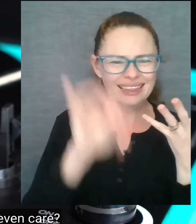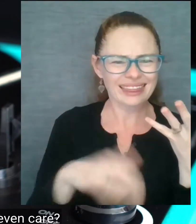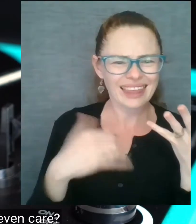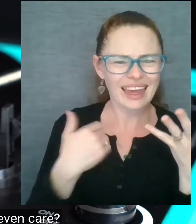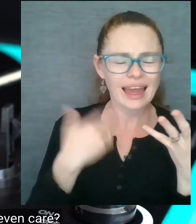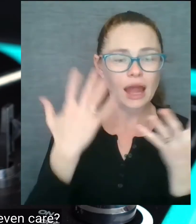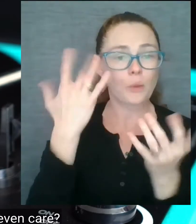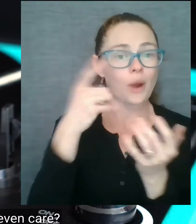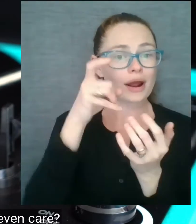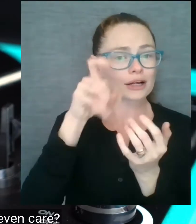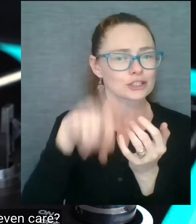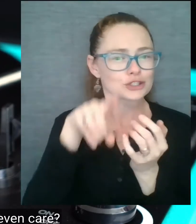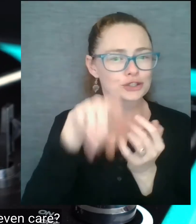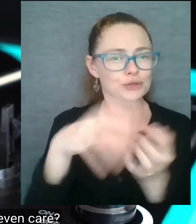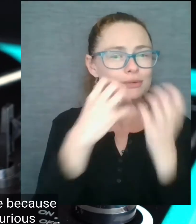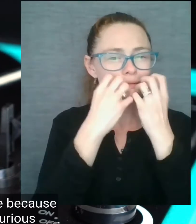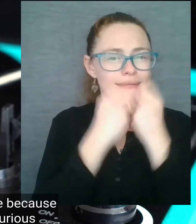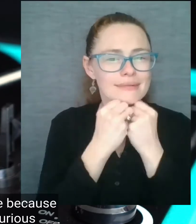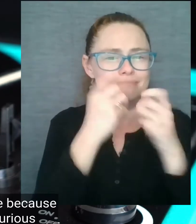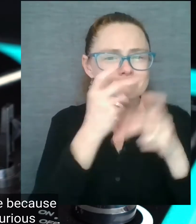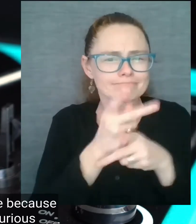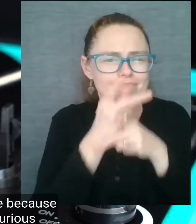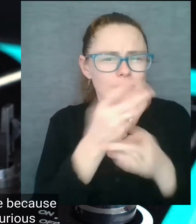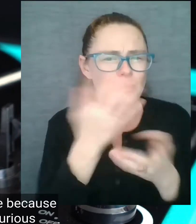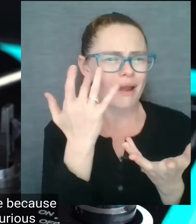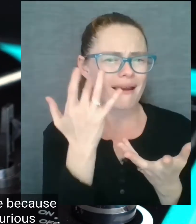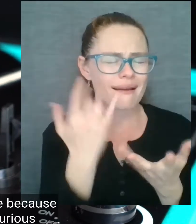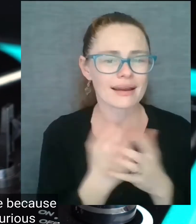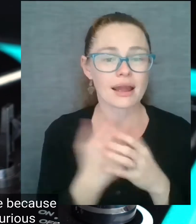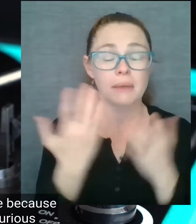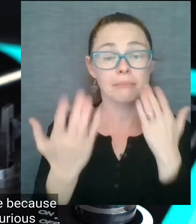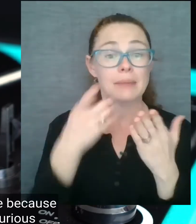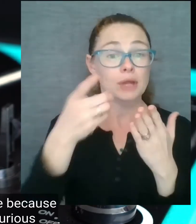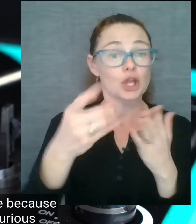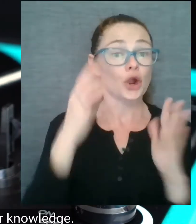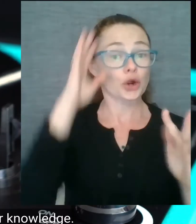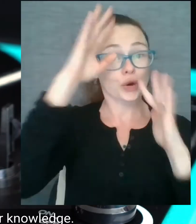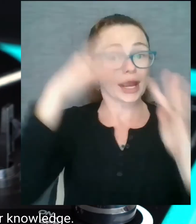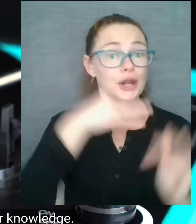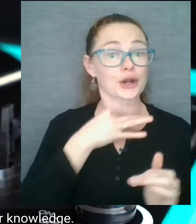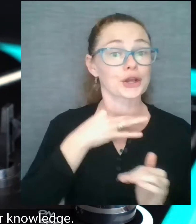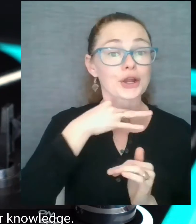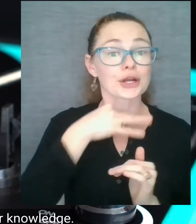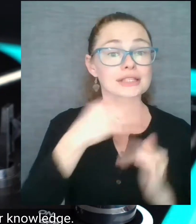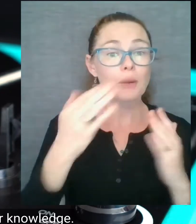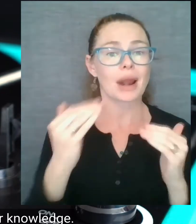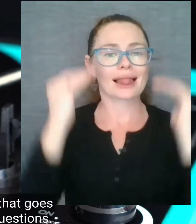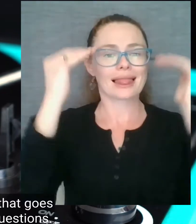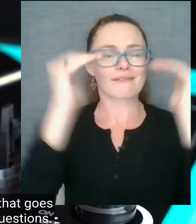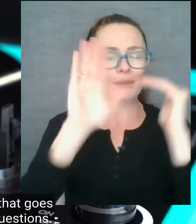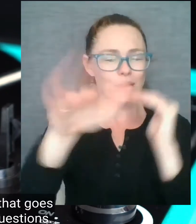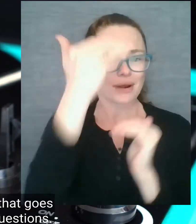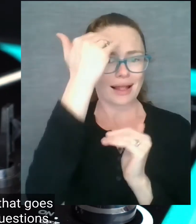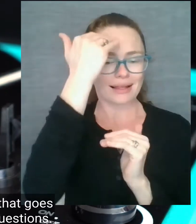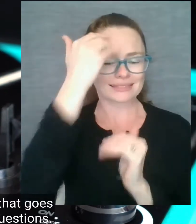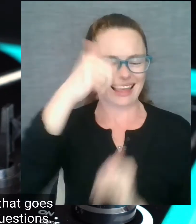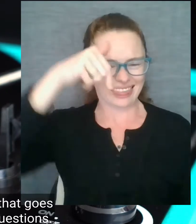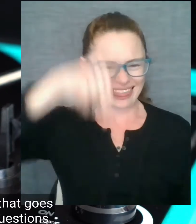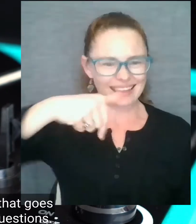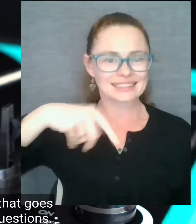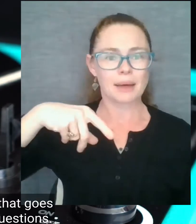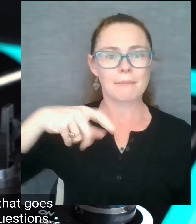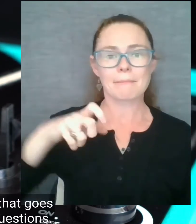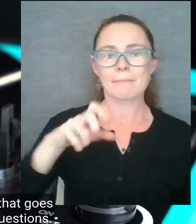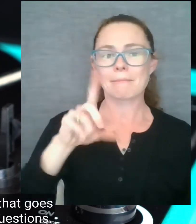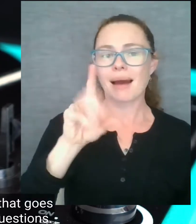and why should you even care? Or maybe you're here because you're creator curious and want to level up your knowledge. This is the podcast that